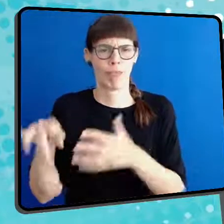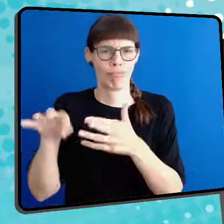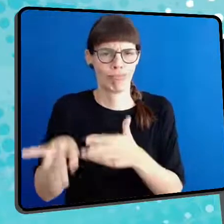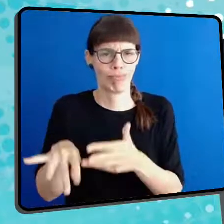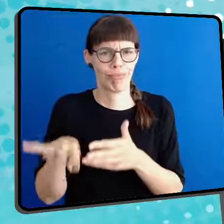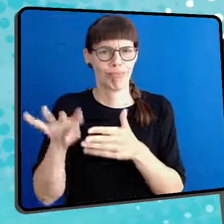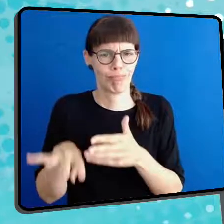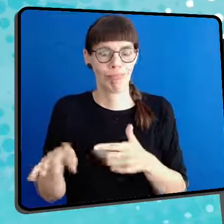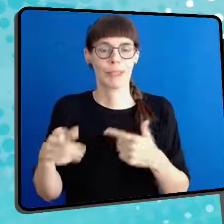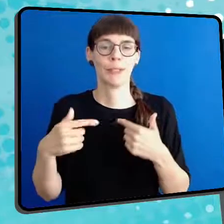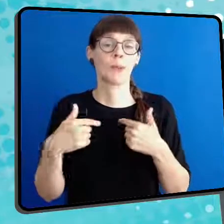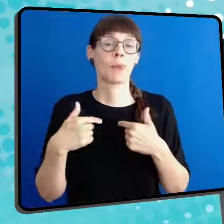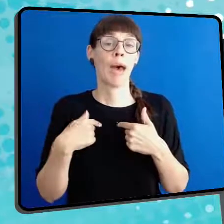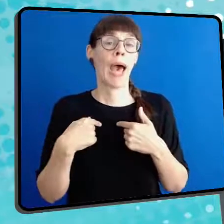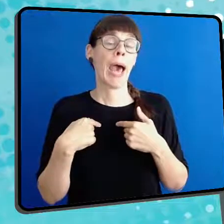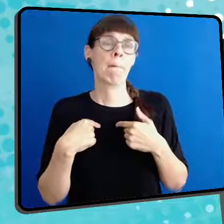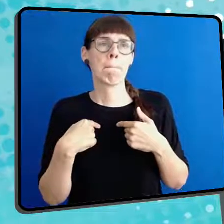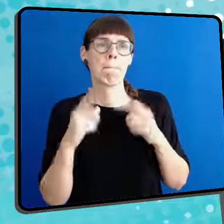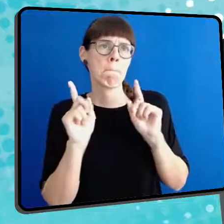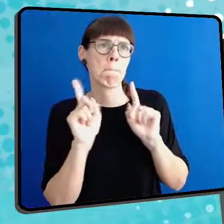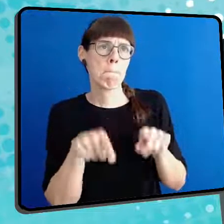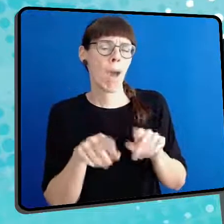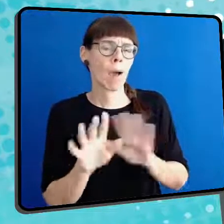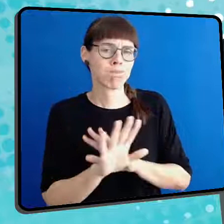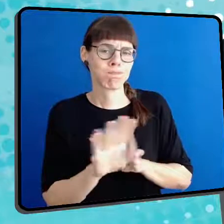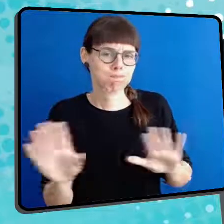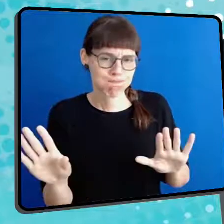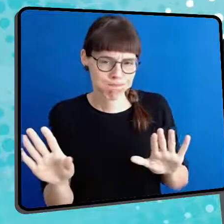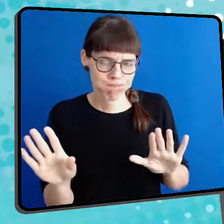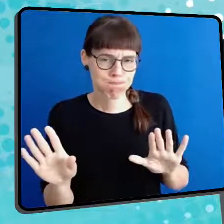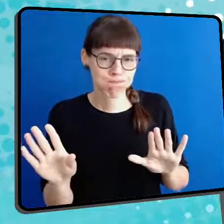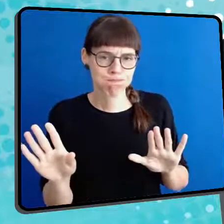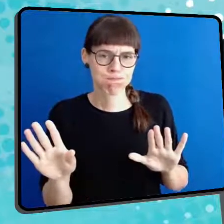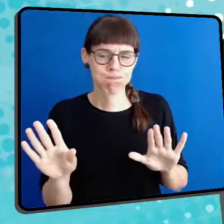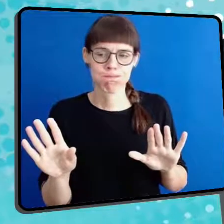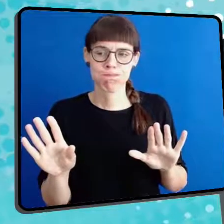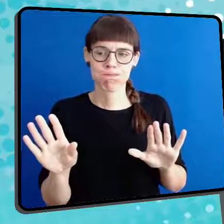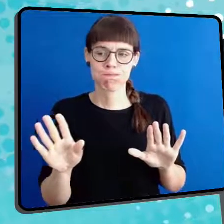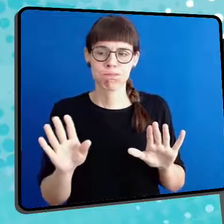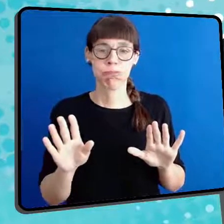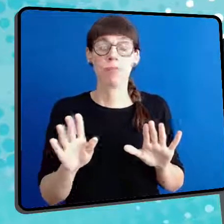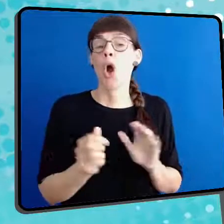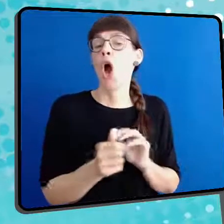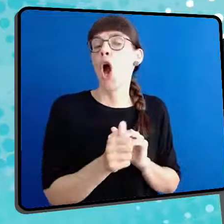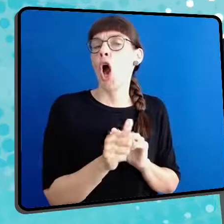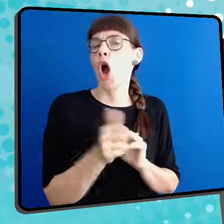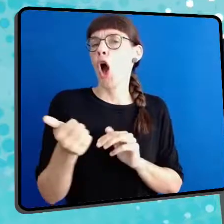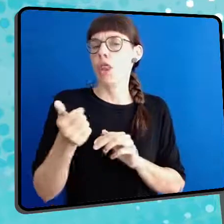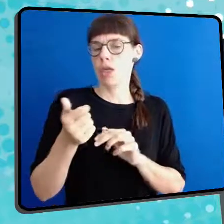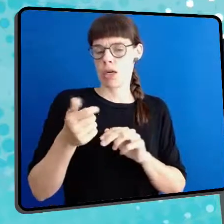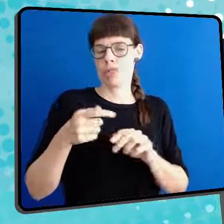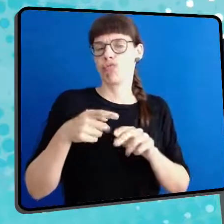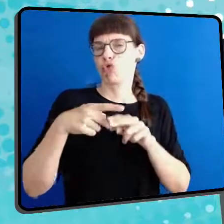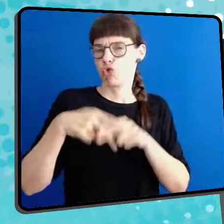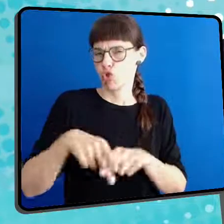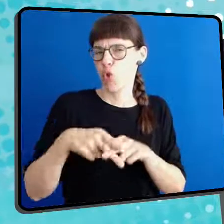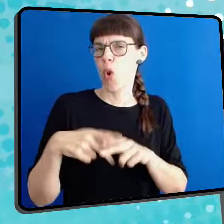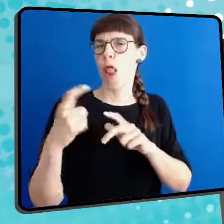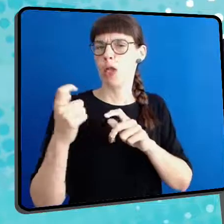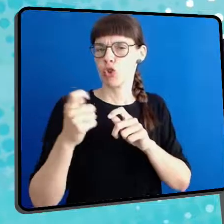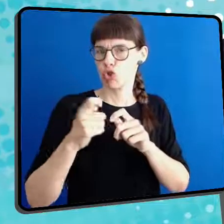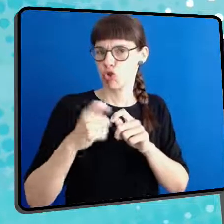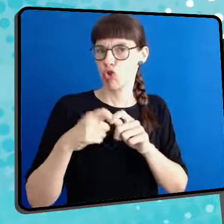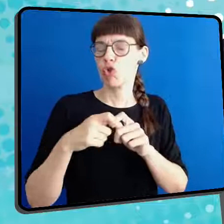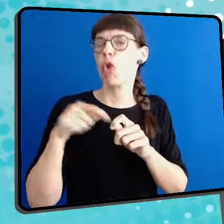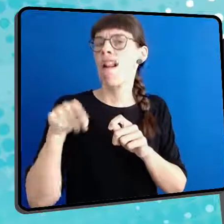it for them. I mean, I use Figma, which is a design tool that gives me a lot of flexibility to work